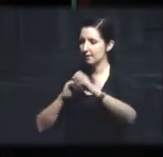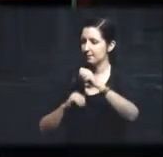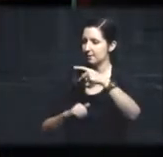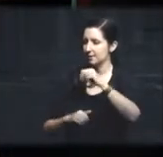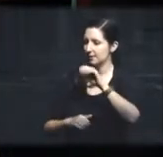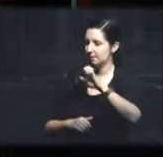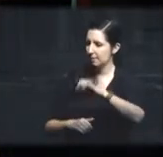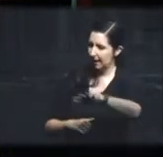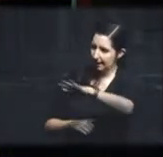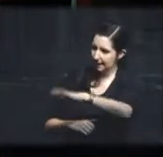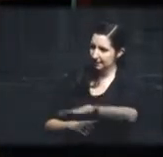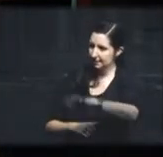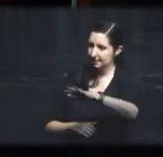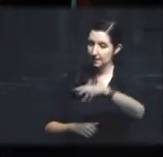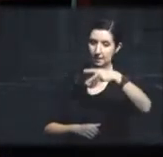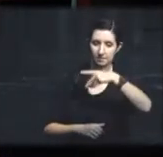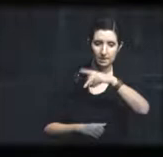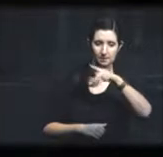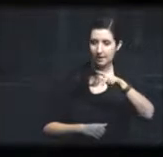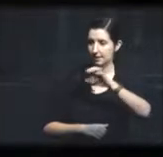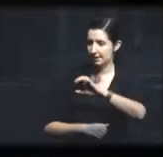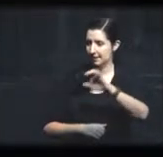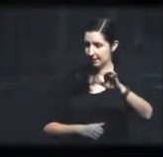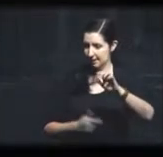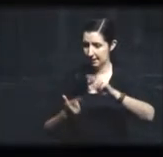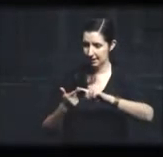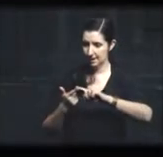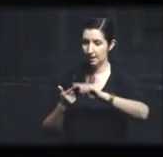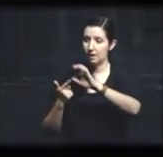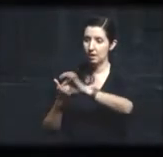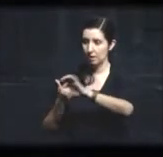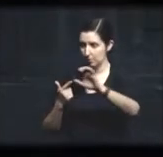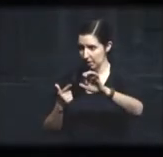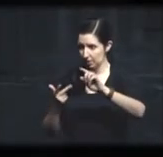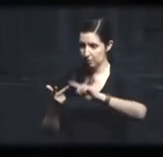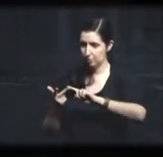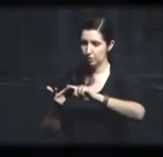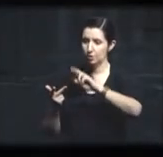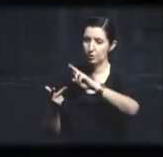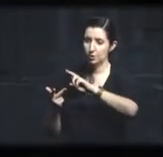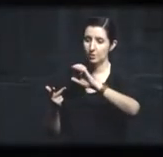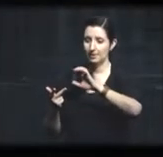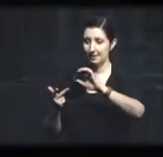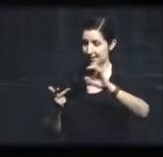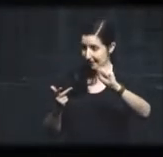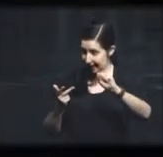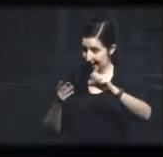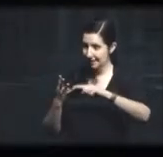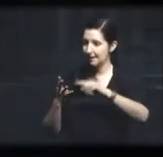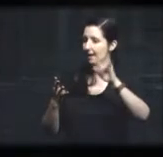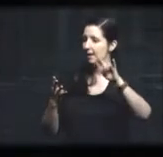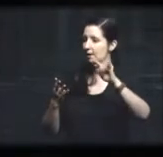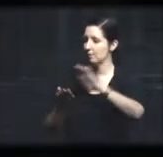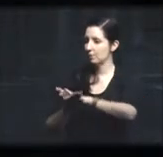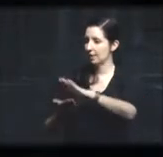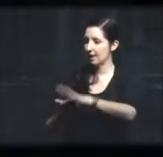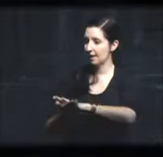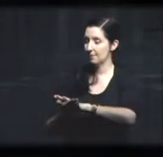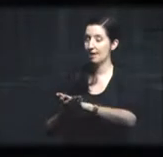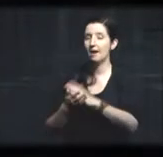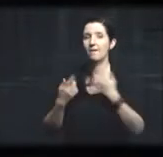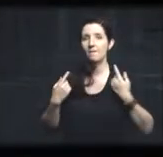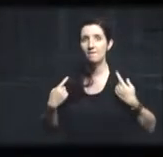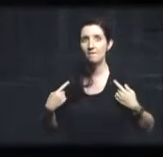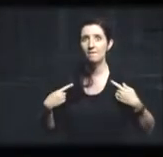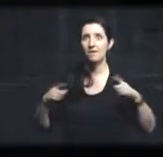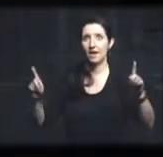Pikes Peak Community College, Colorado College, UCCS, and the Air Force Academy, and we did it, and we finally